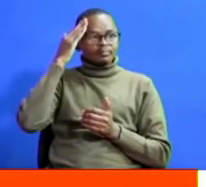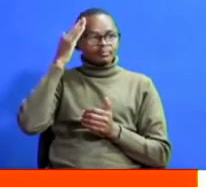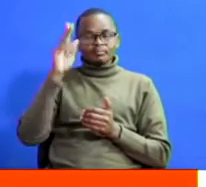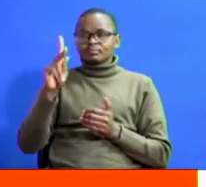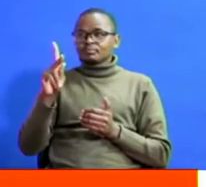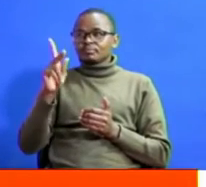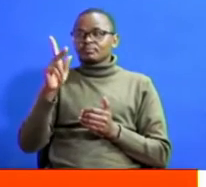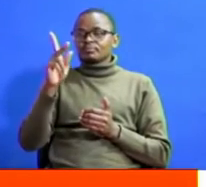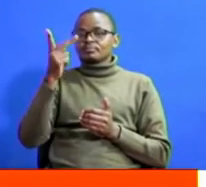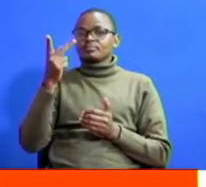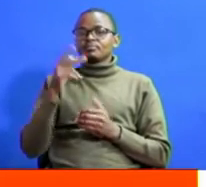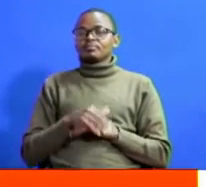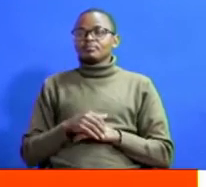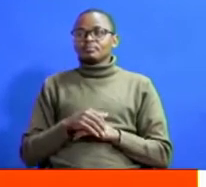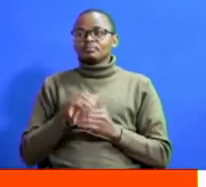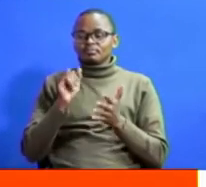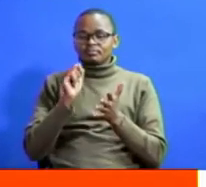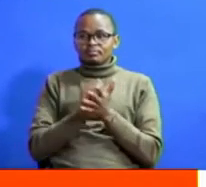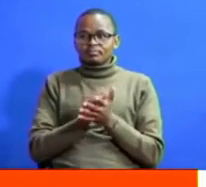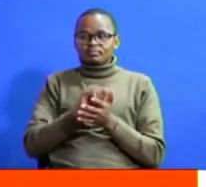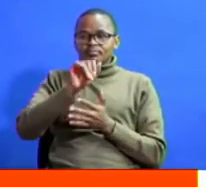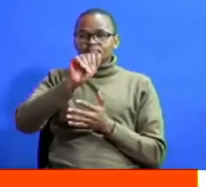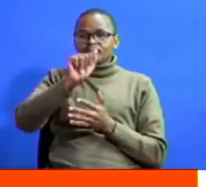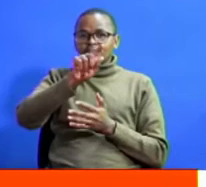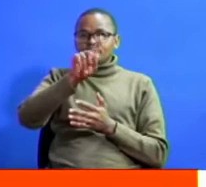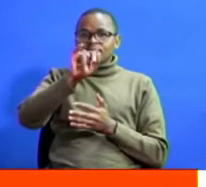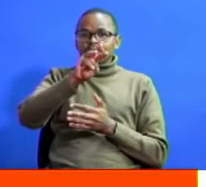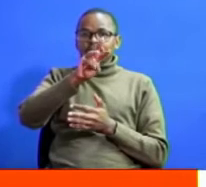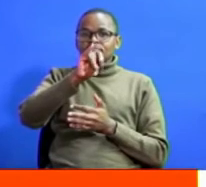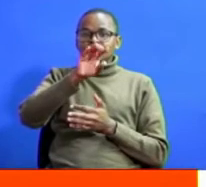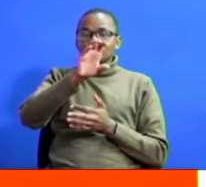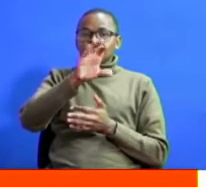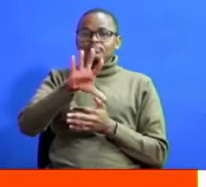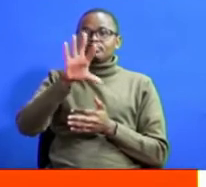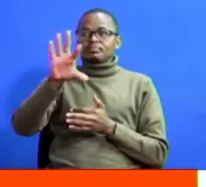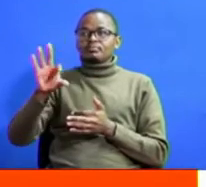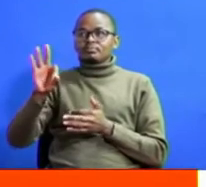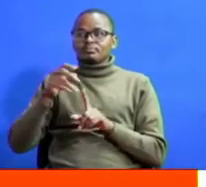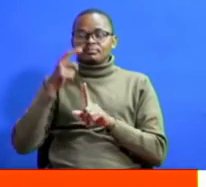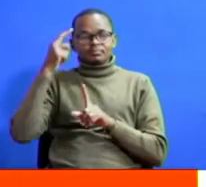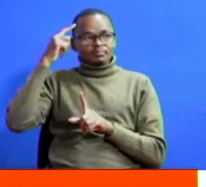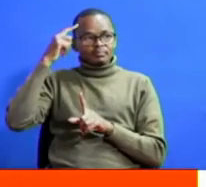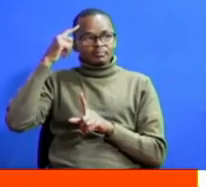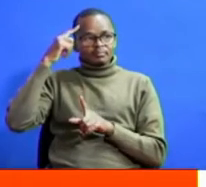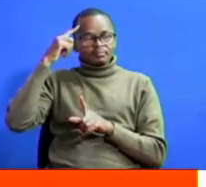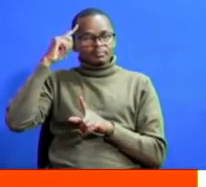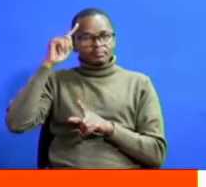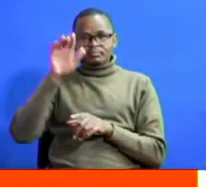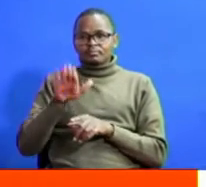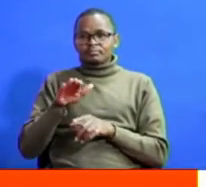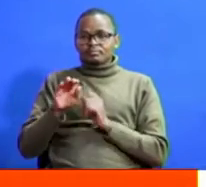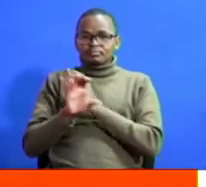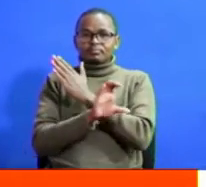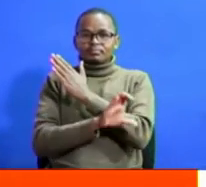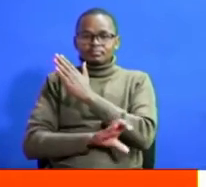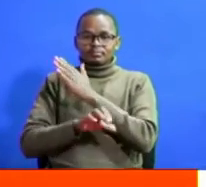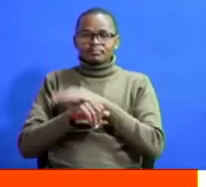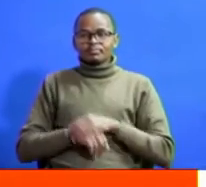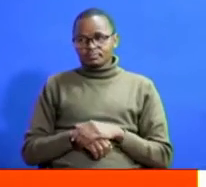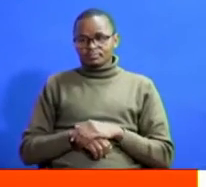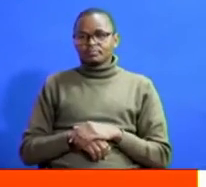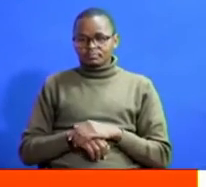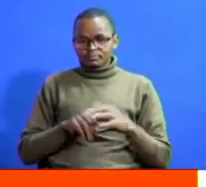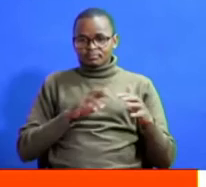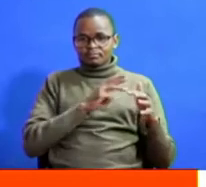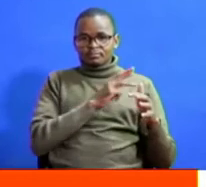Kenyans at large, that Azimio has what it takes for the women of this country. We are